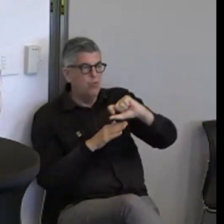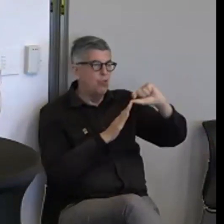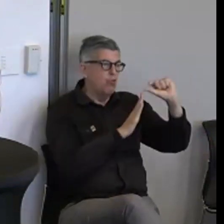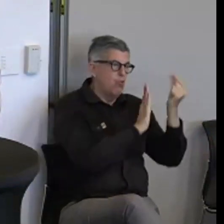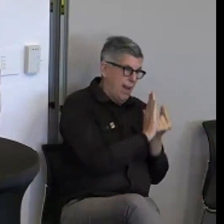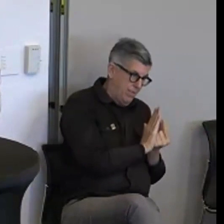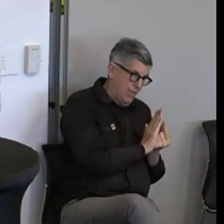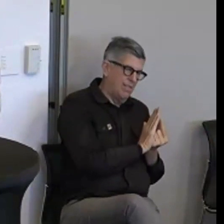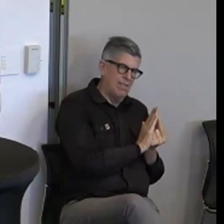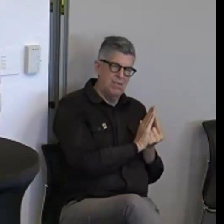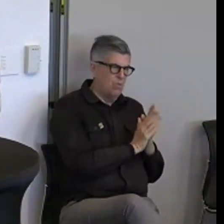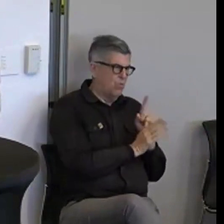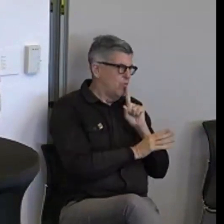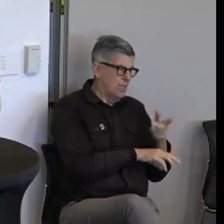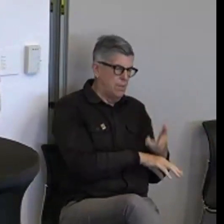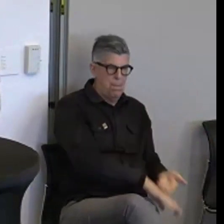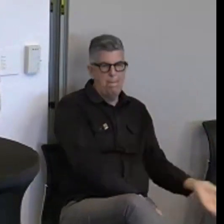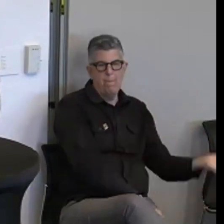but